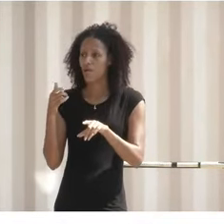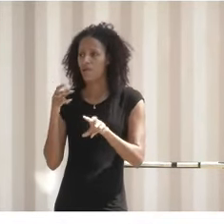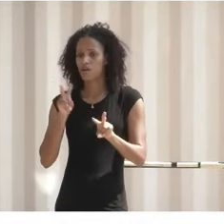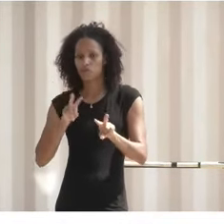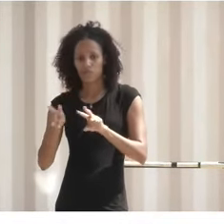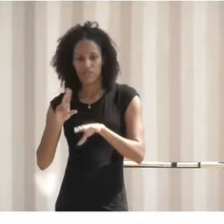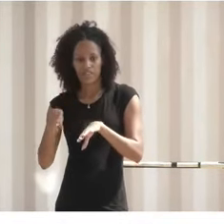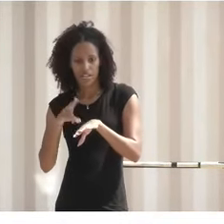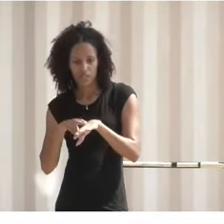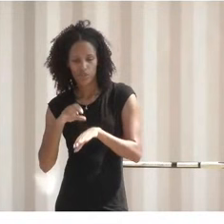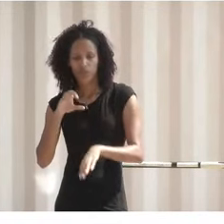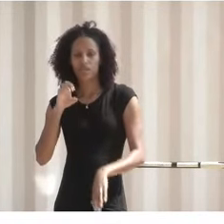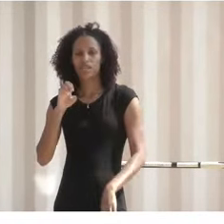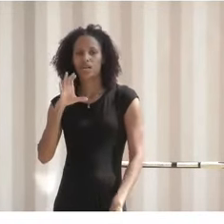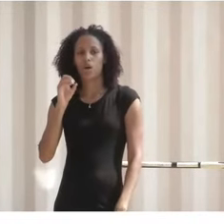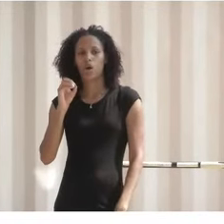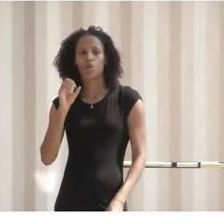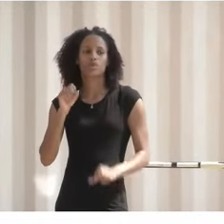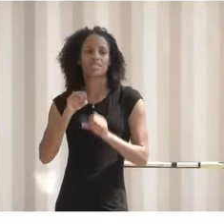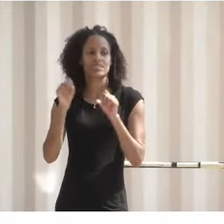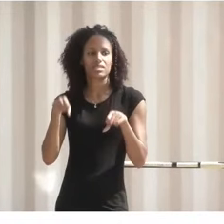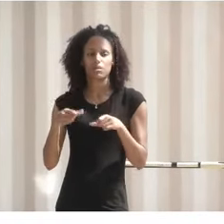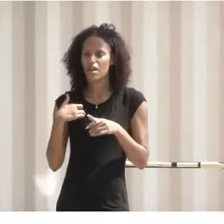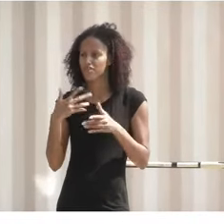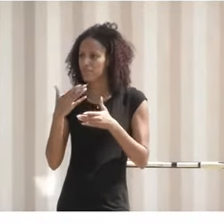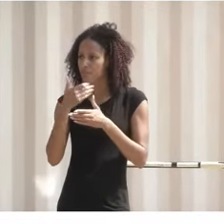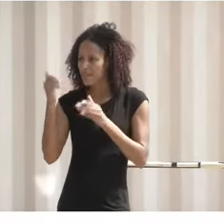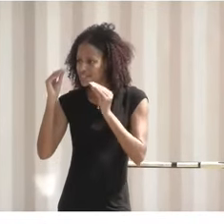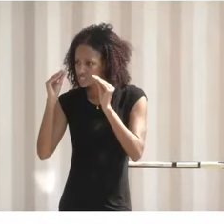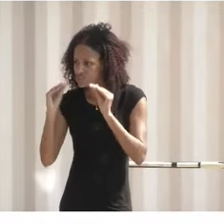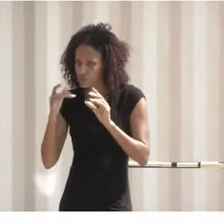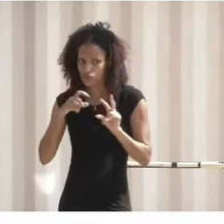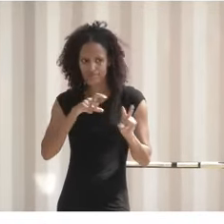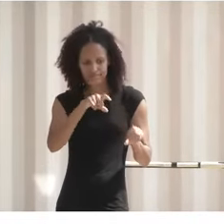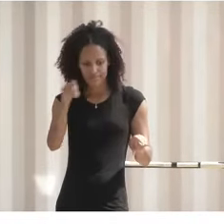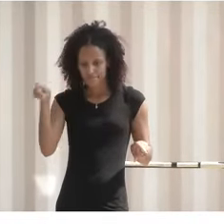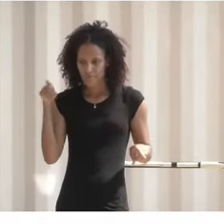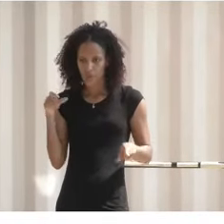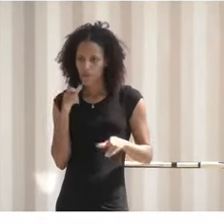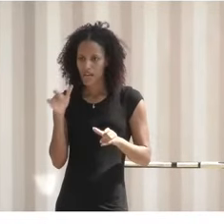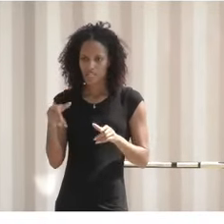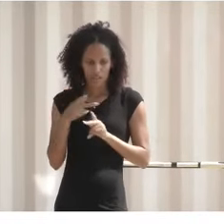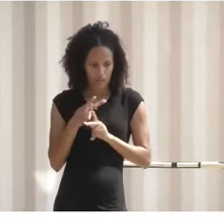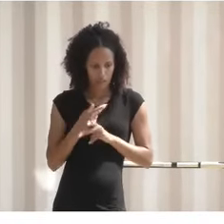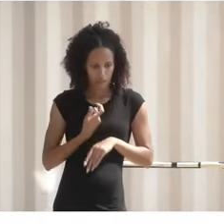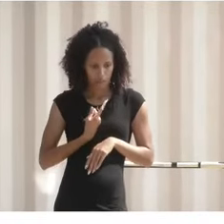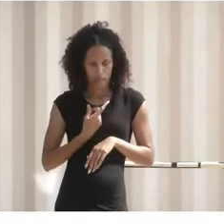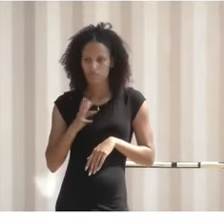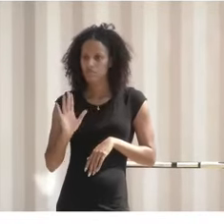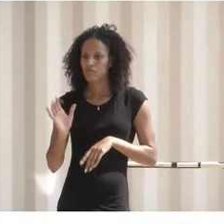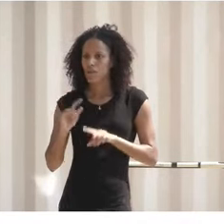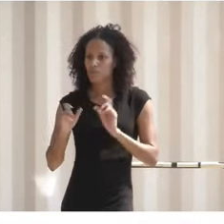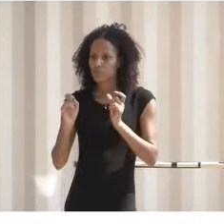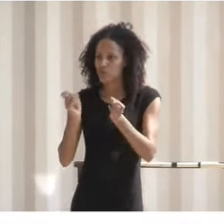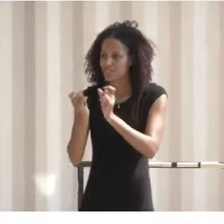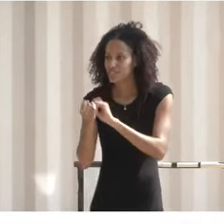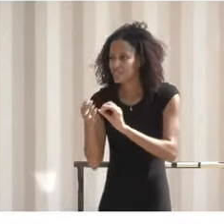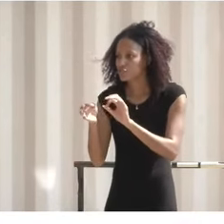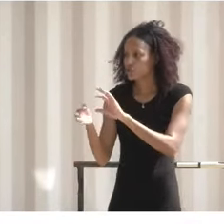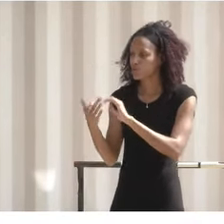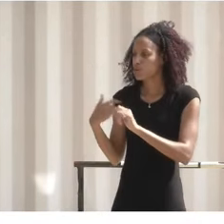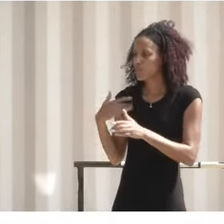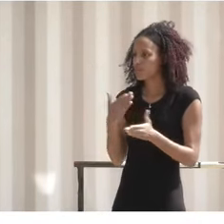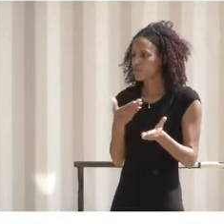healthy ecosystems. We have the greatest teachers all around us. It's not even something we necessarily have to figure out, but maybe translate, you know,